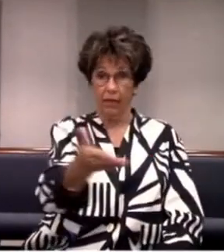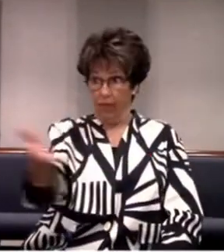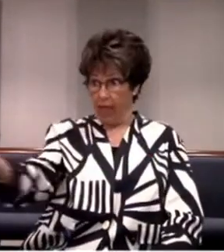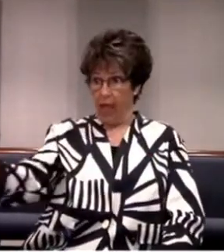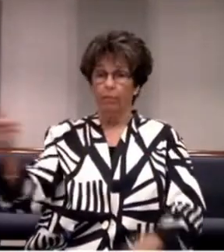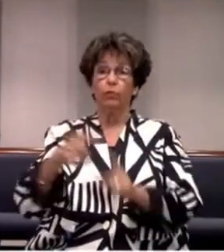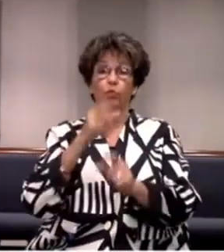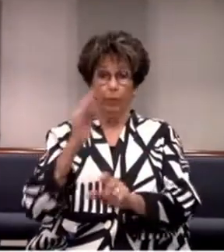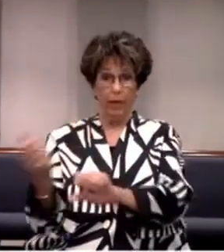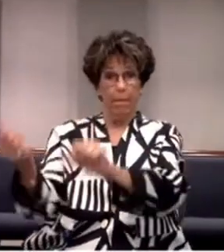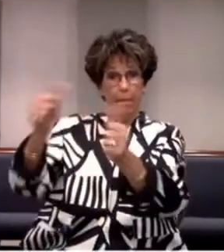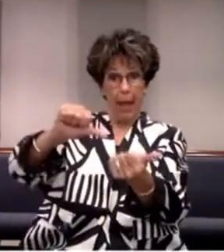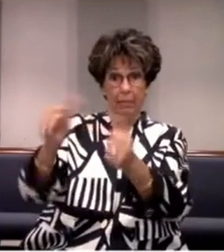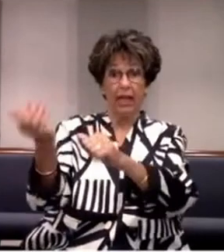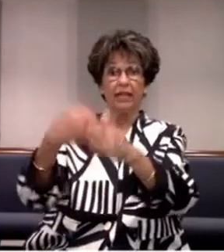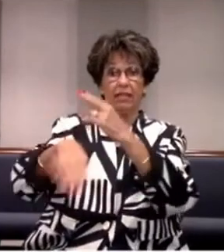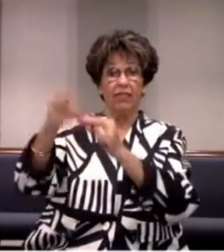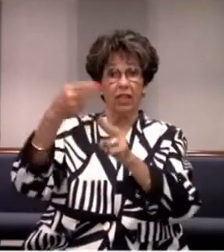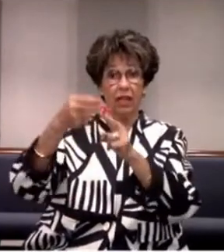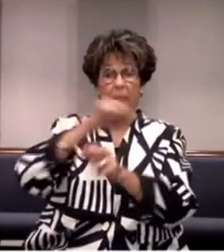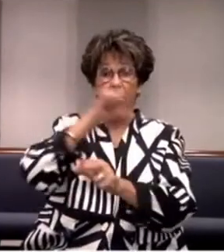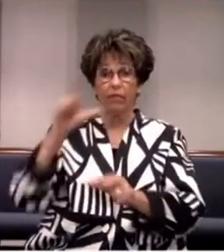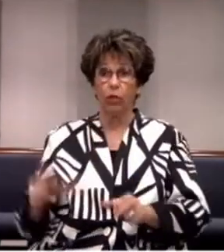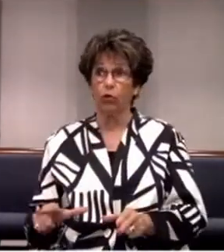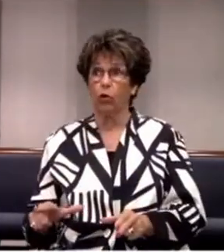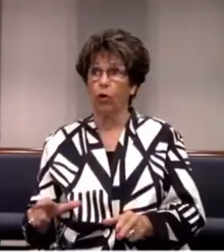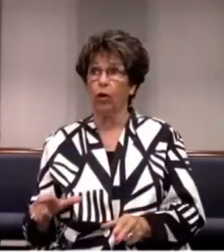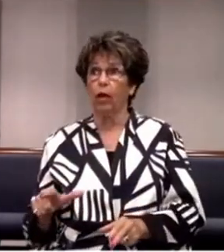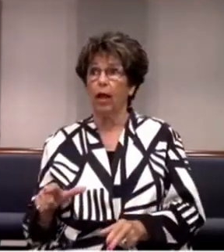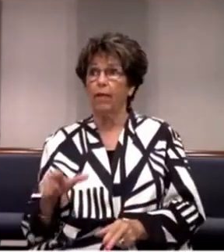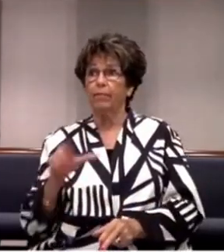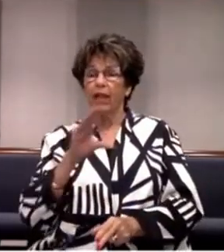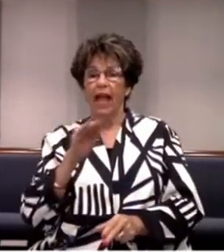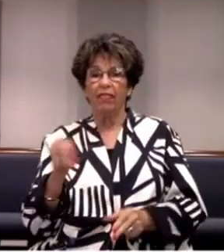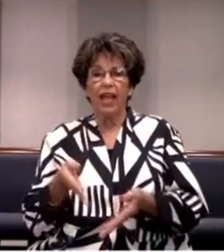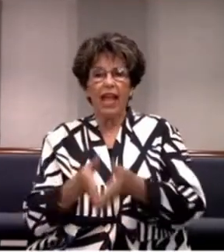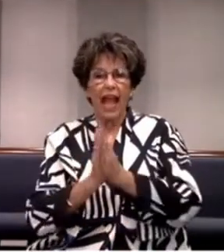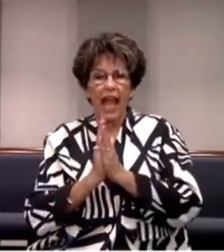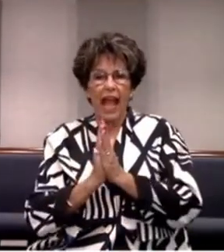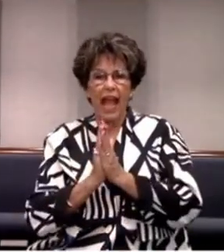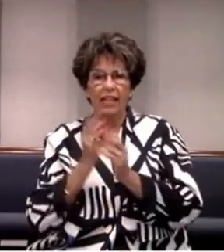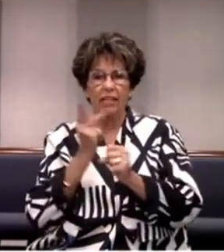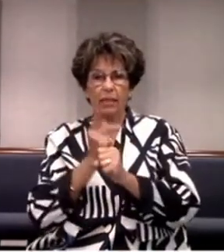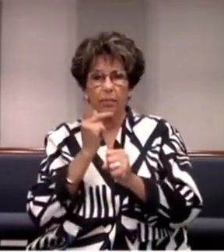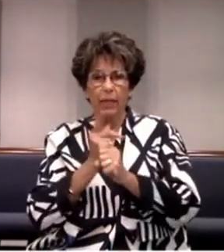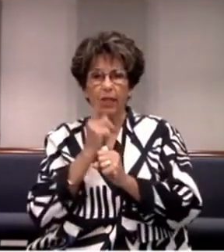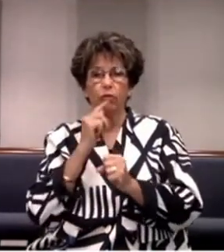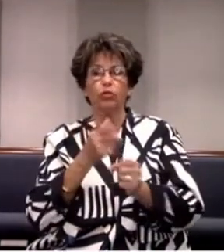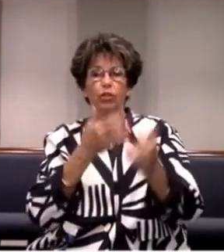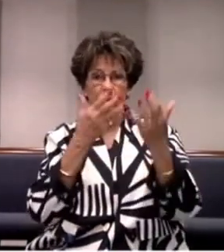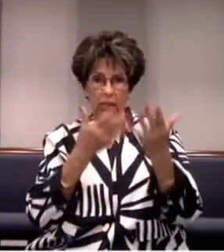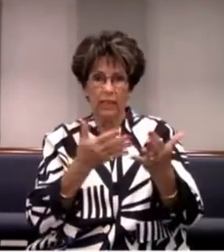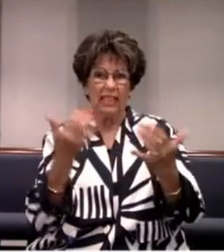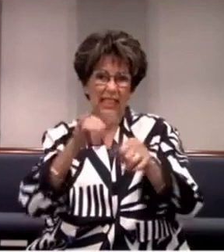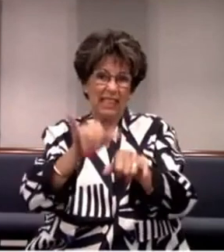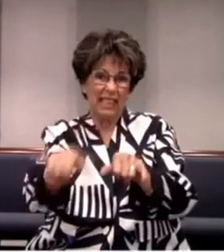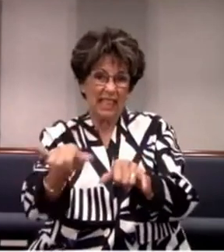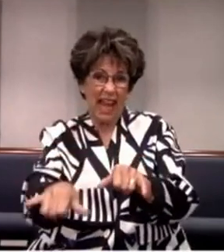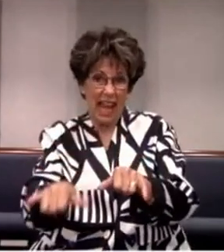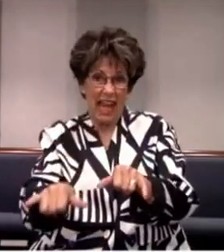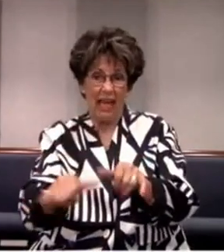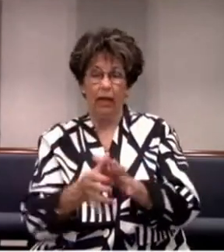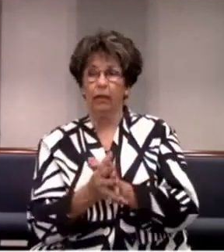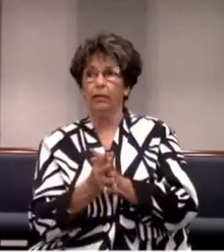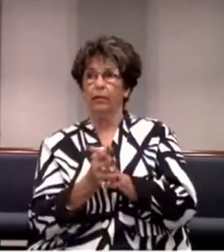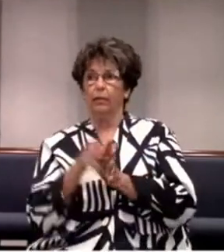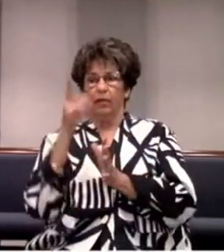the name of the Lord. Then prayed they him to tarry certain days. So this is the